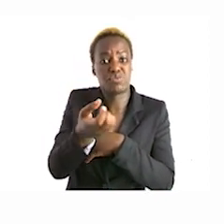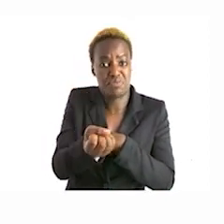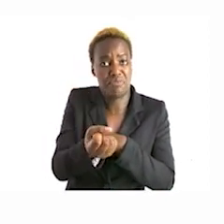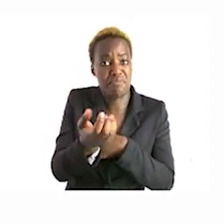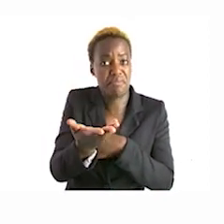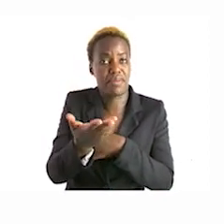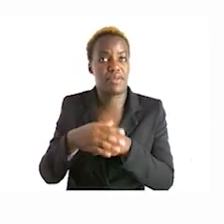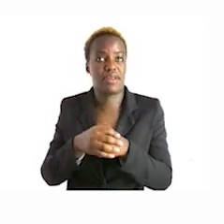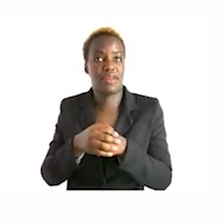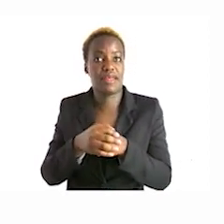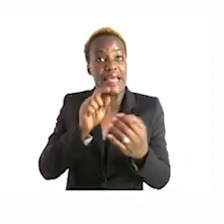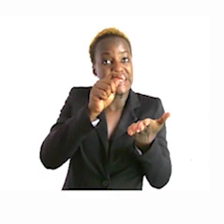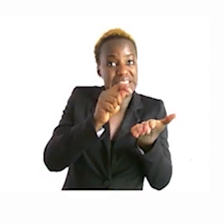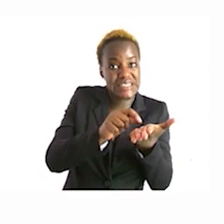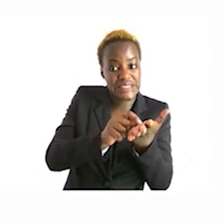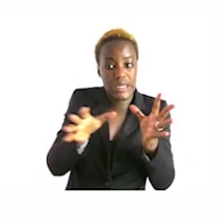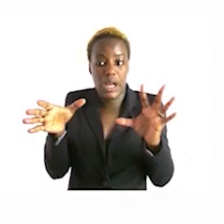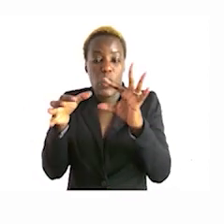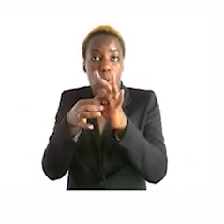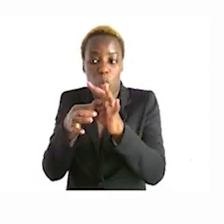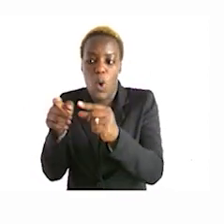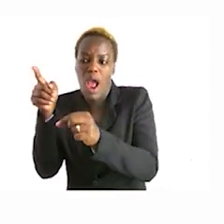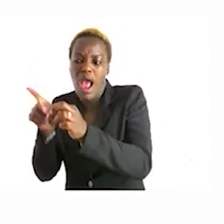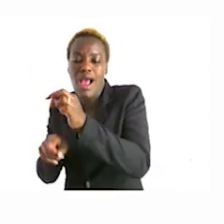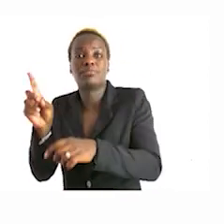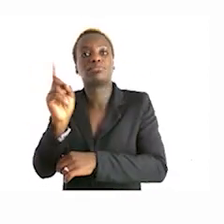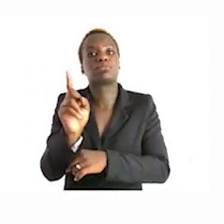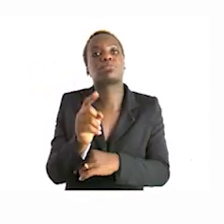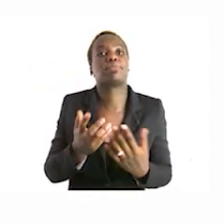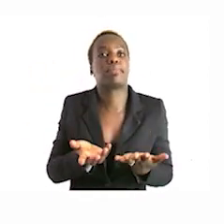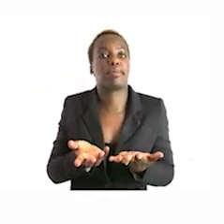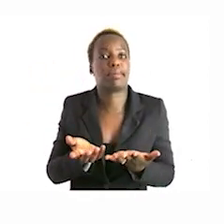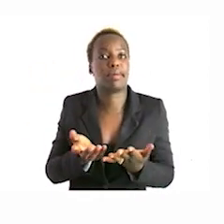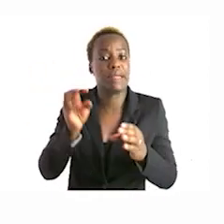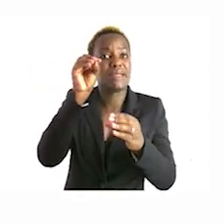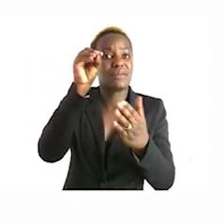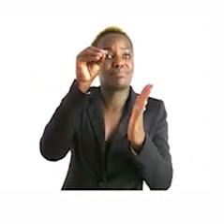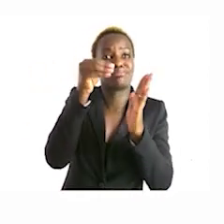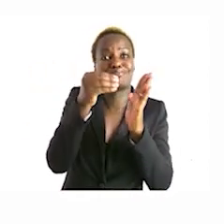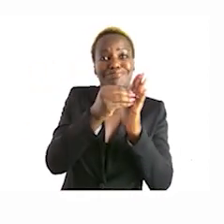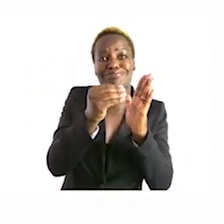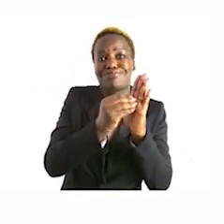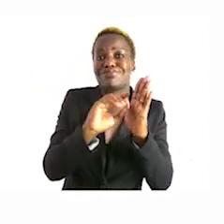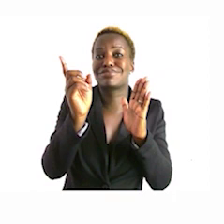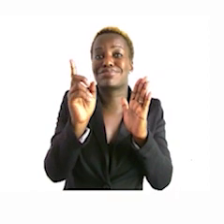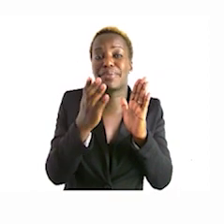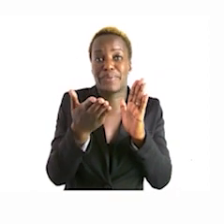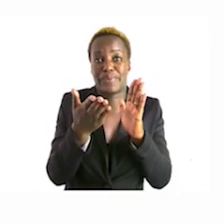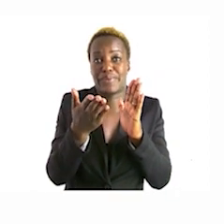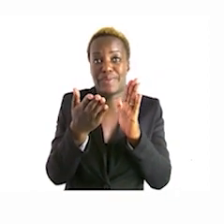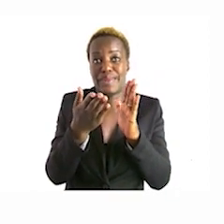to the rest of the sentence. So which one do you think we'll be able to put in there? Should we say the chick